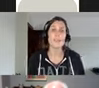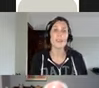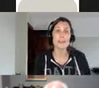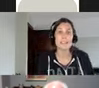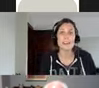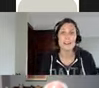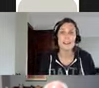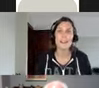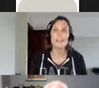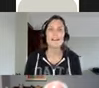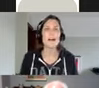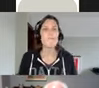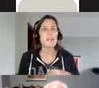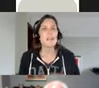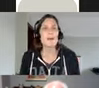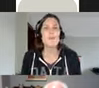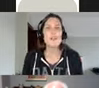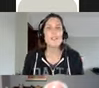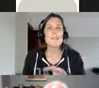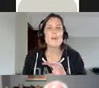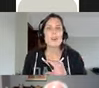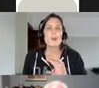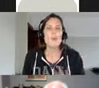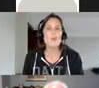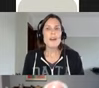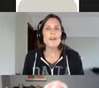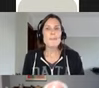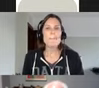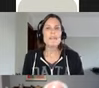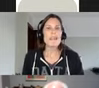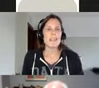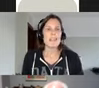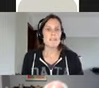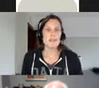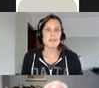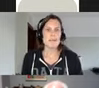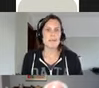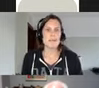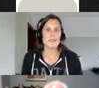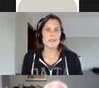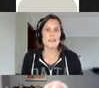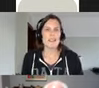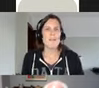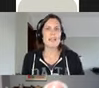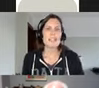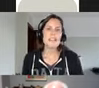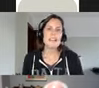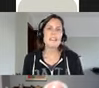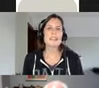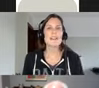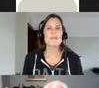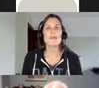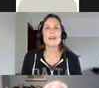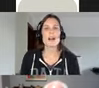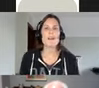at your meetings today. But I want you to think about what might this be? Because I think